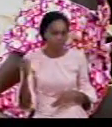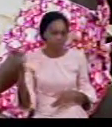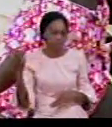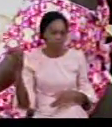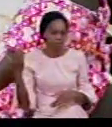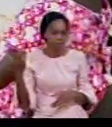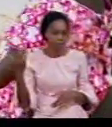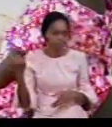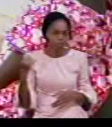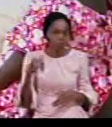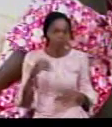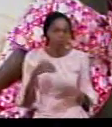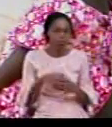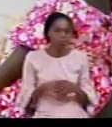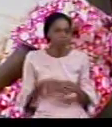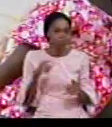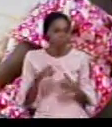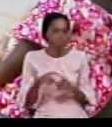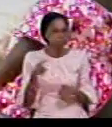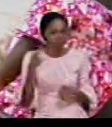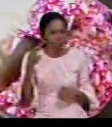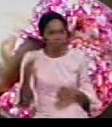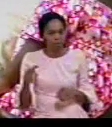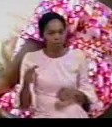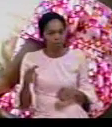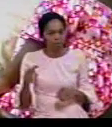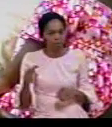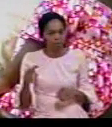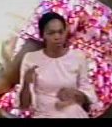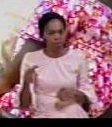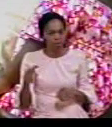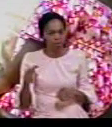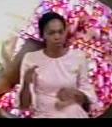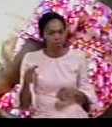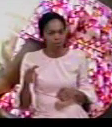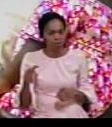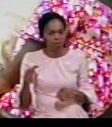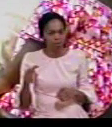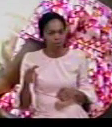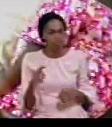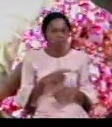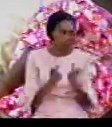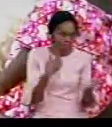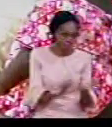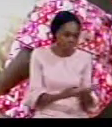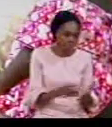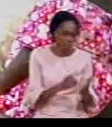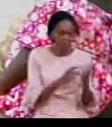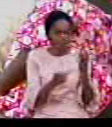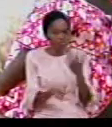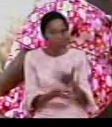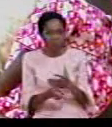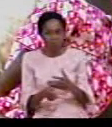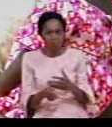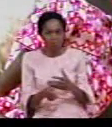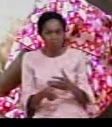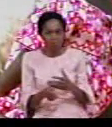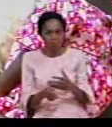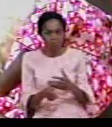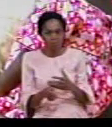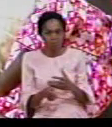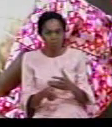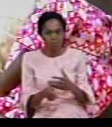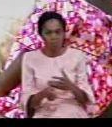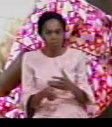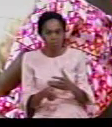reach the gate here, GS has rounded up the message. I was at the back there praying. I did not enter the